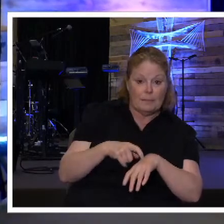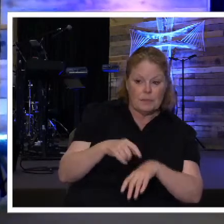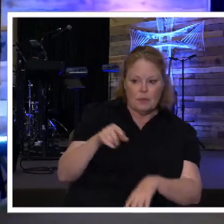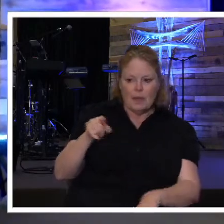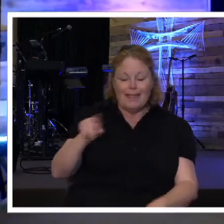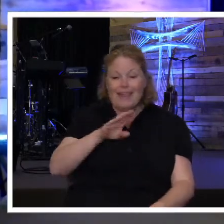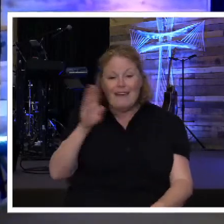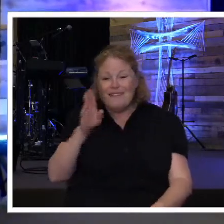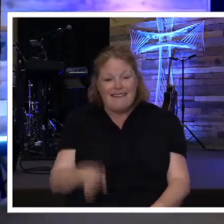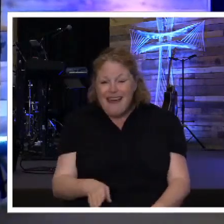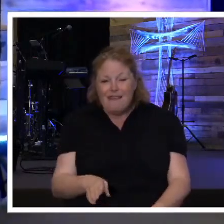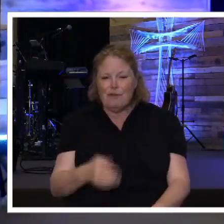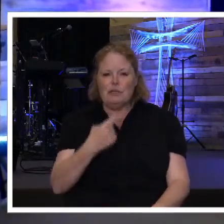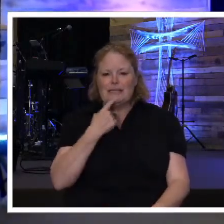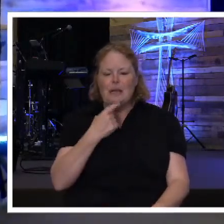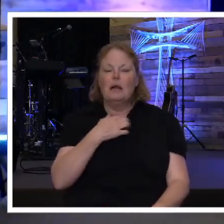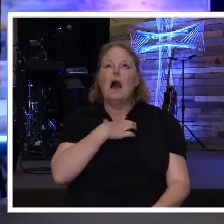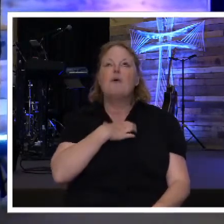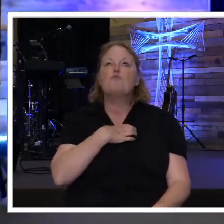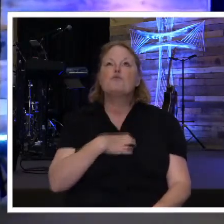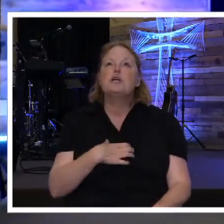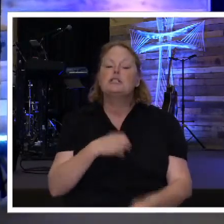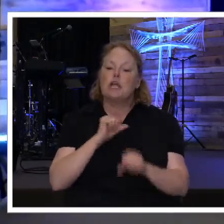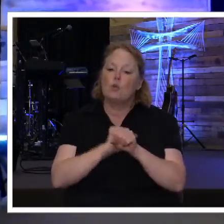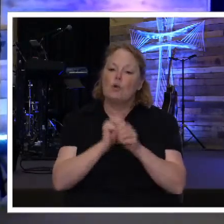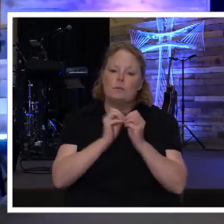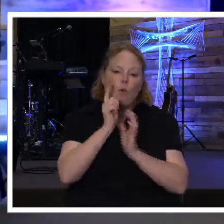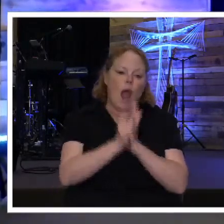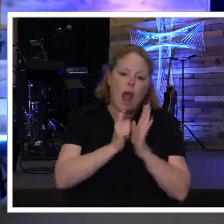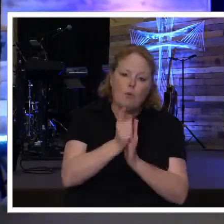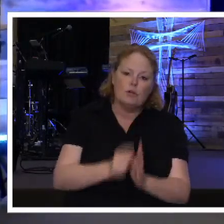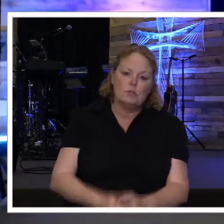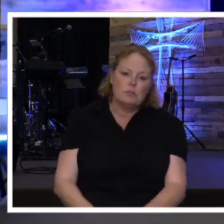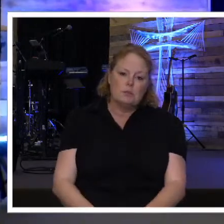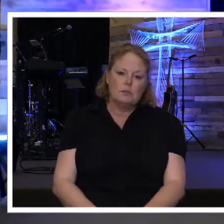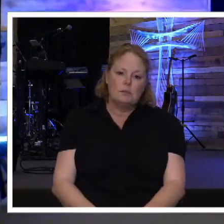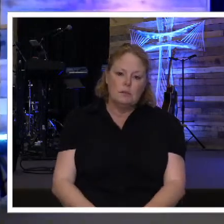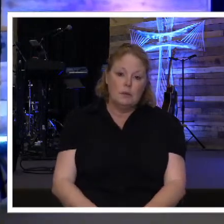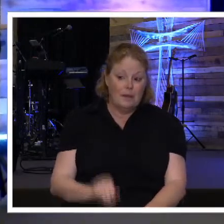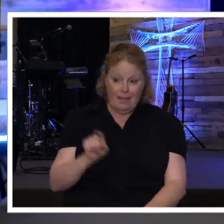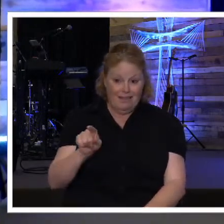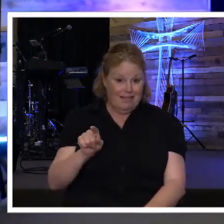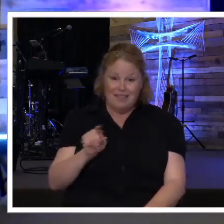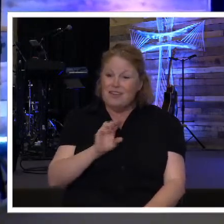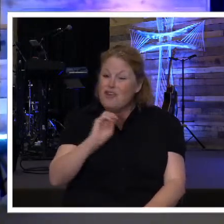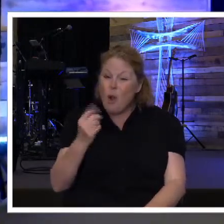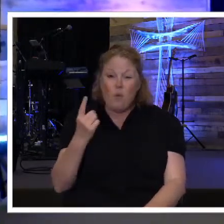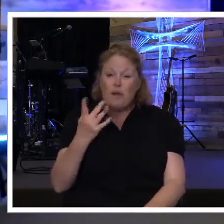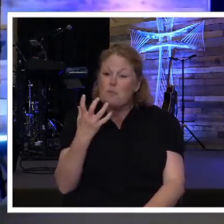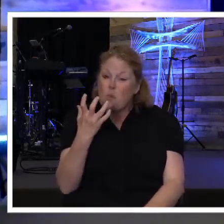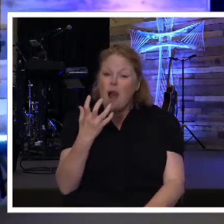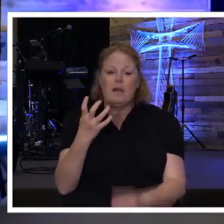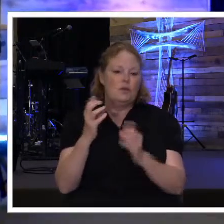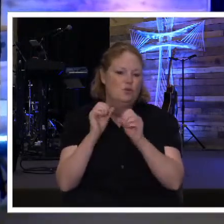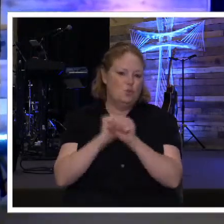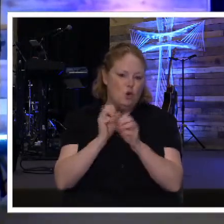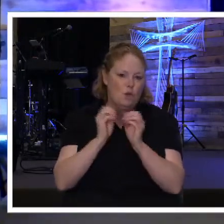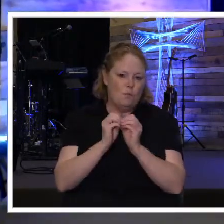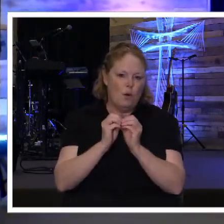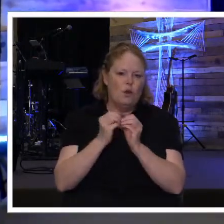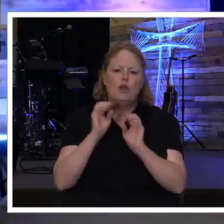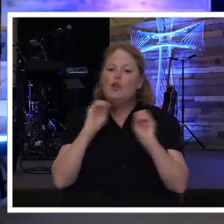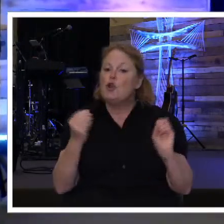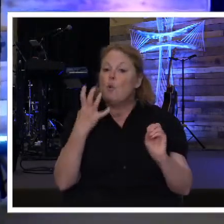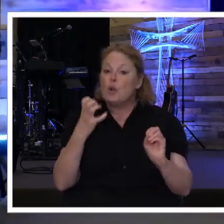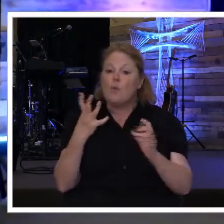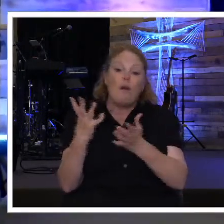me, "I wish I had spent more time at the office," as their last words. Nobody. But I have had many